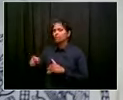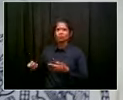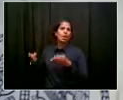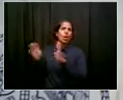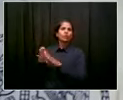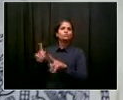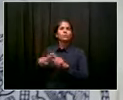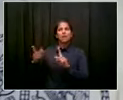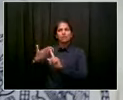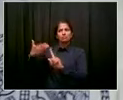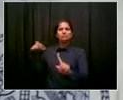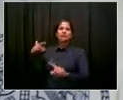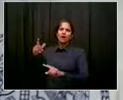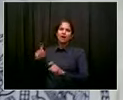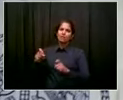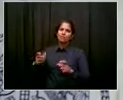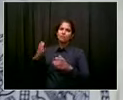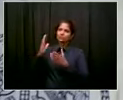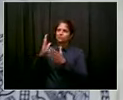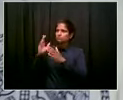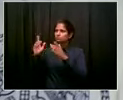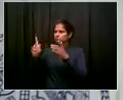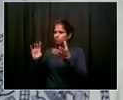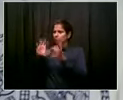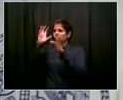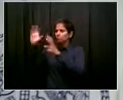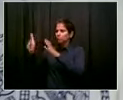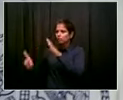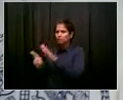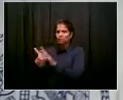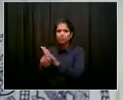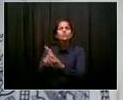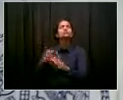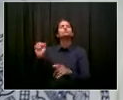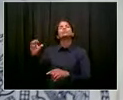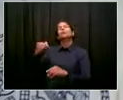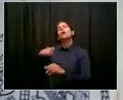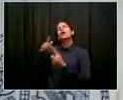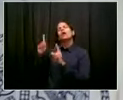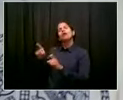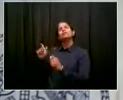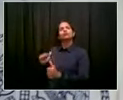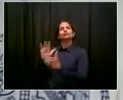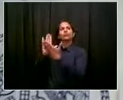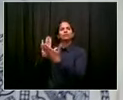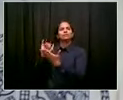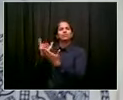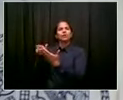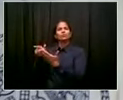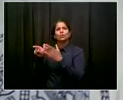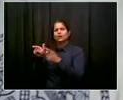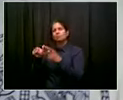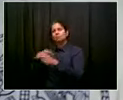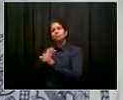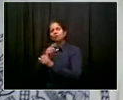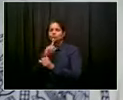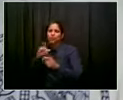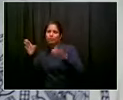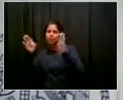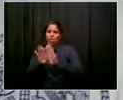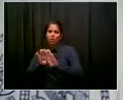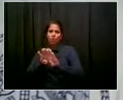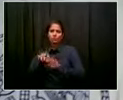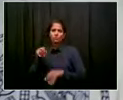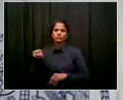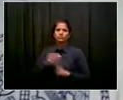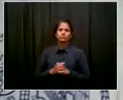think a proactive approach is the right way to do it go ahead jake okay so i i guess